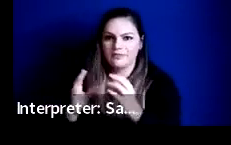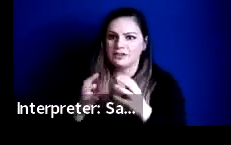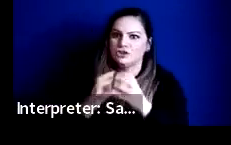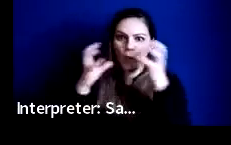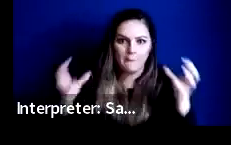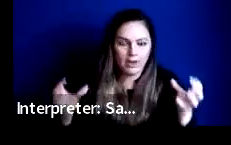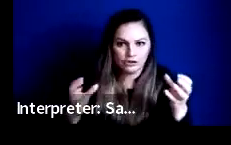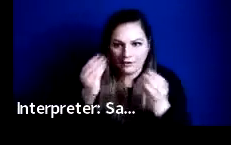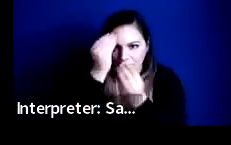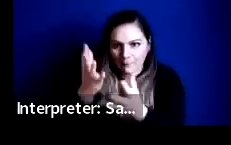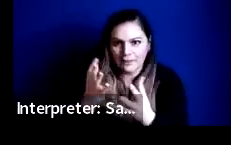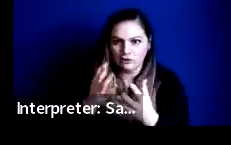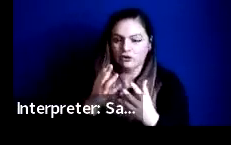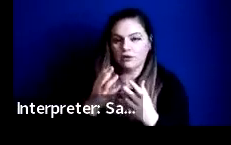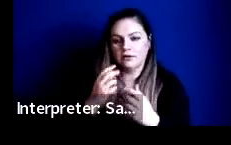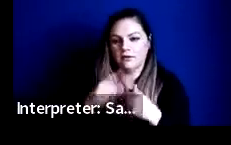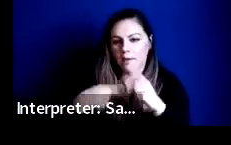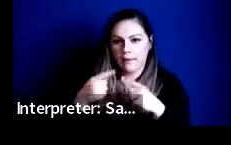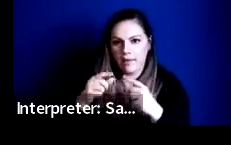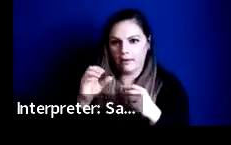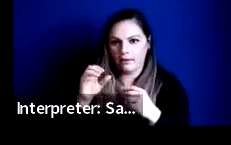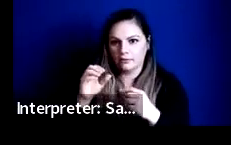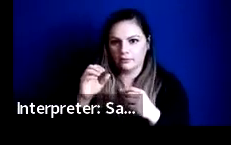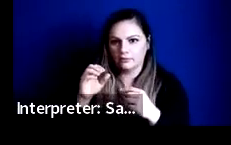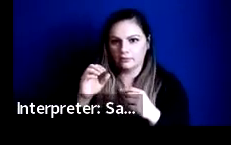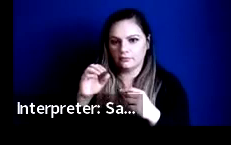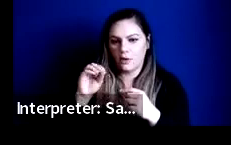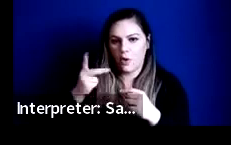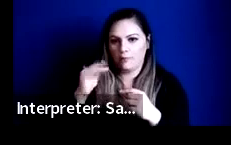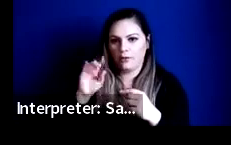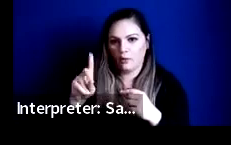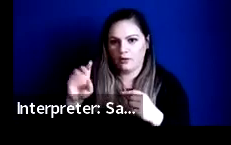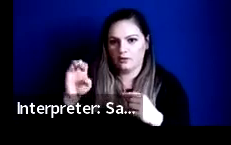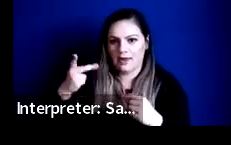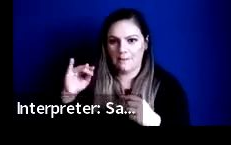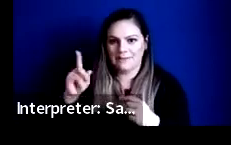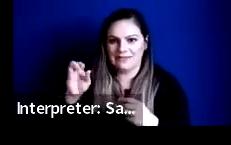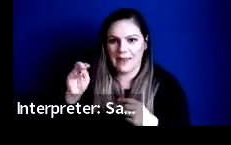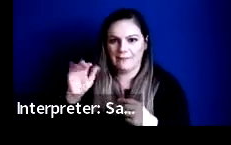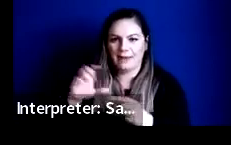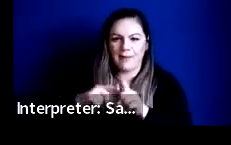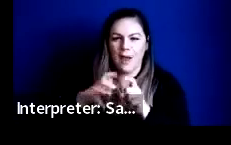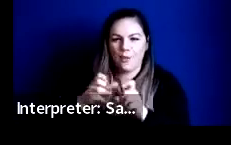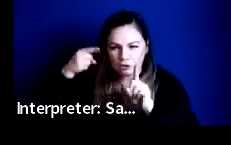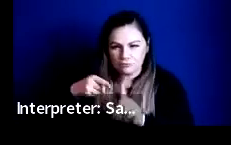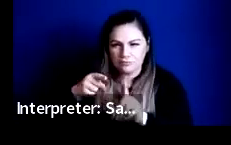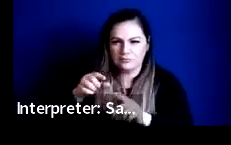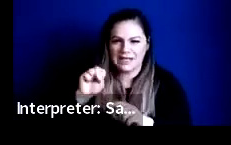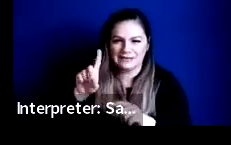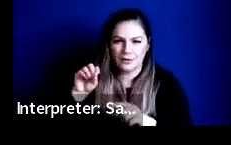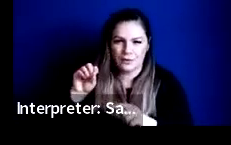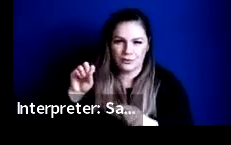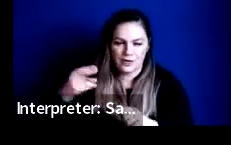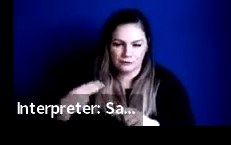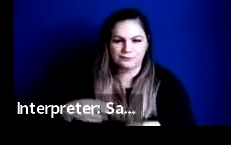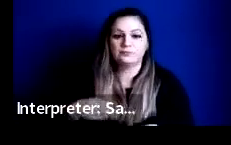important to just highlight the things that kind of relate to SDOH. So during World War II, heroin